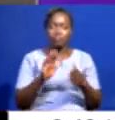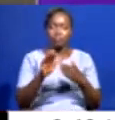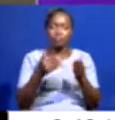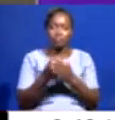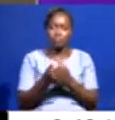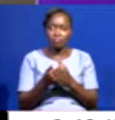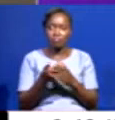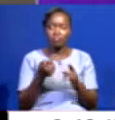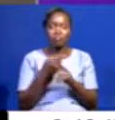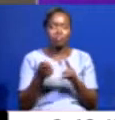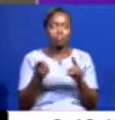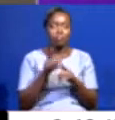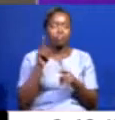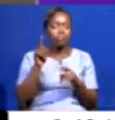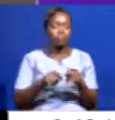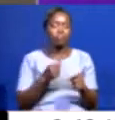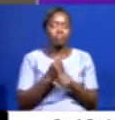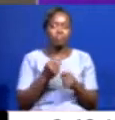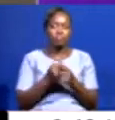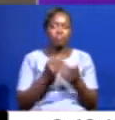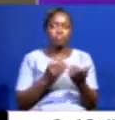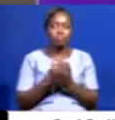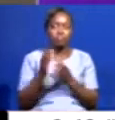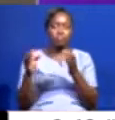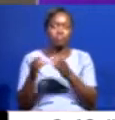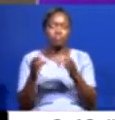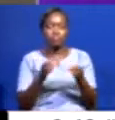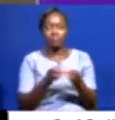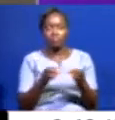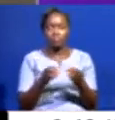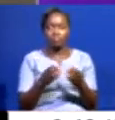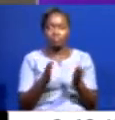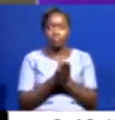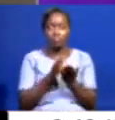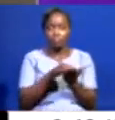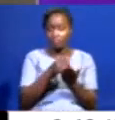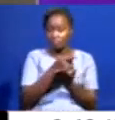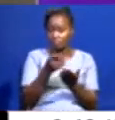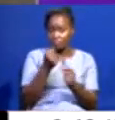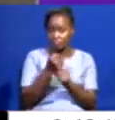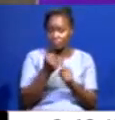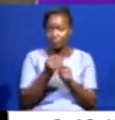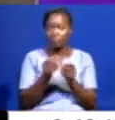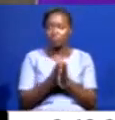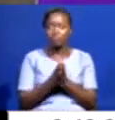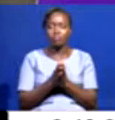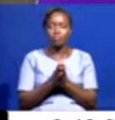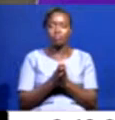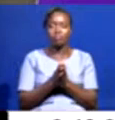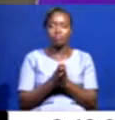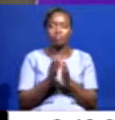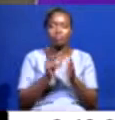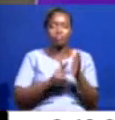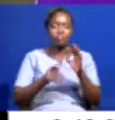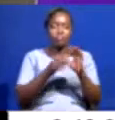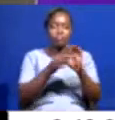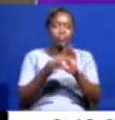however, it has to be done through the organizations. And in this case, we are working with primary